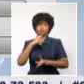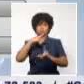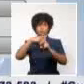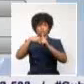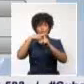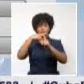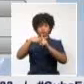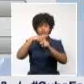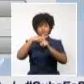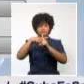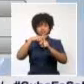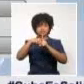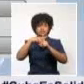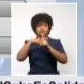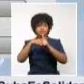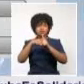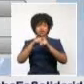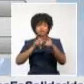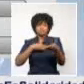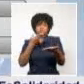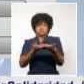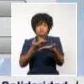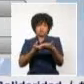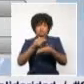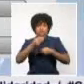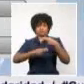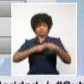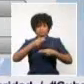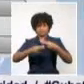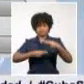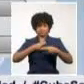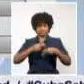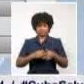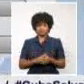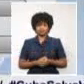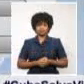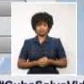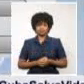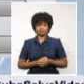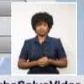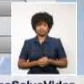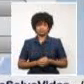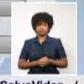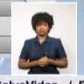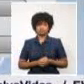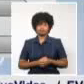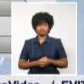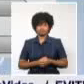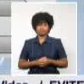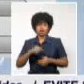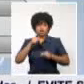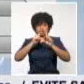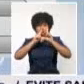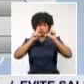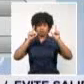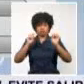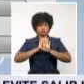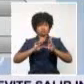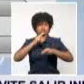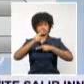As I said earlier, 17 of the 2,169 samples that were studied were